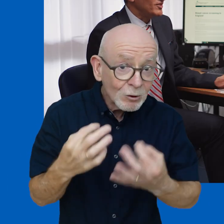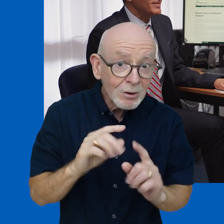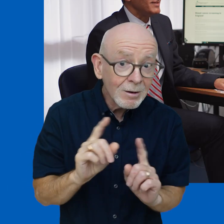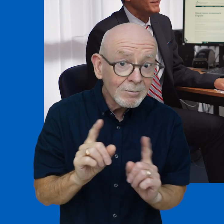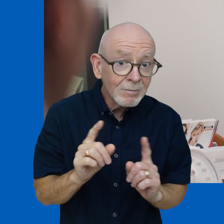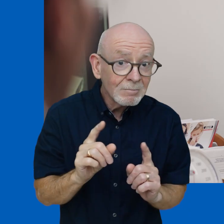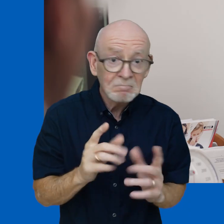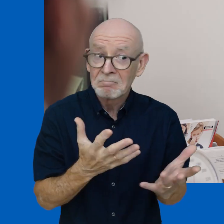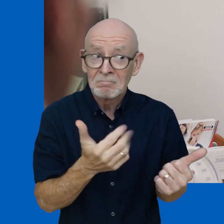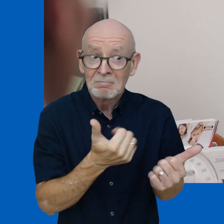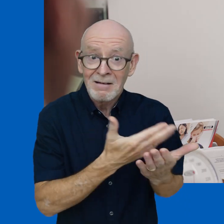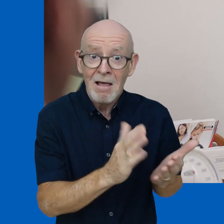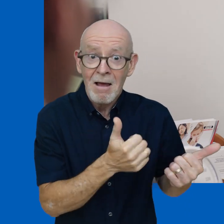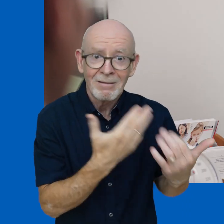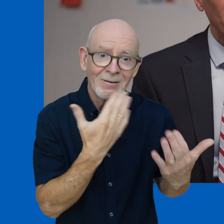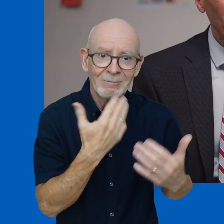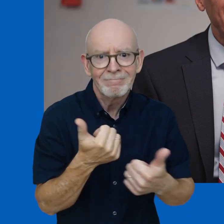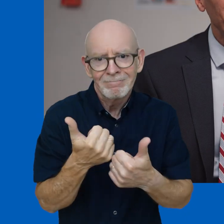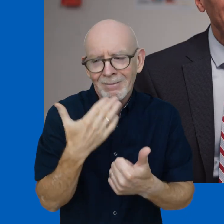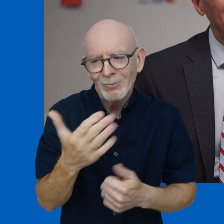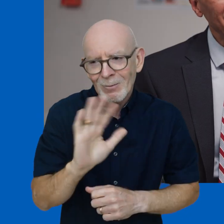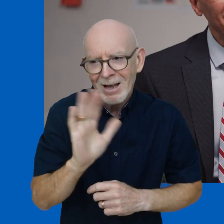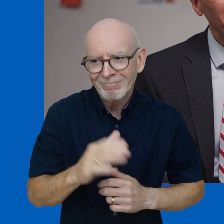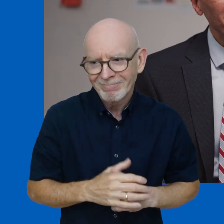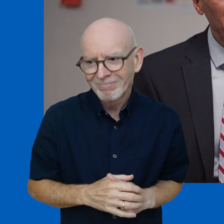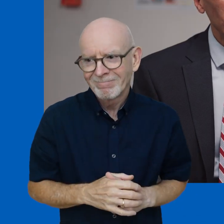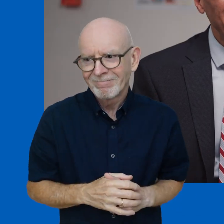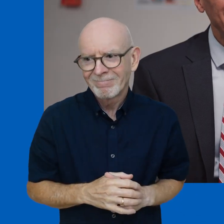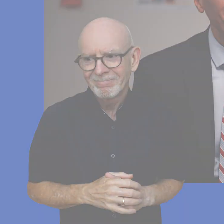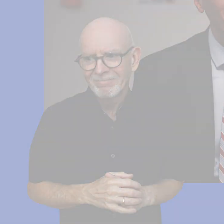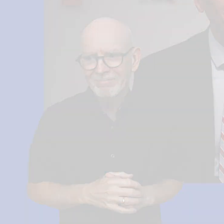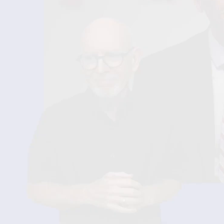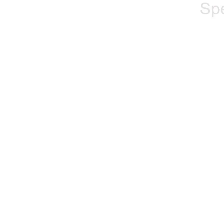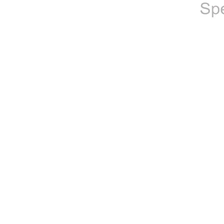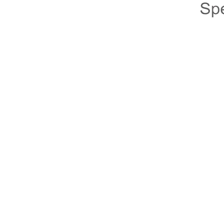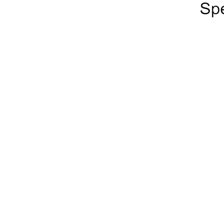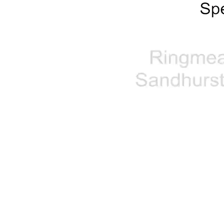Any questions? Nope, that's all clear, thank you. Okay, thanks and goodbye.